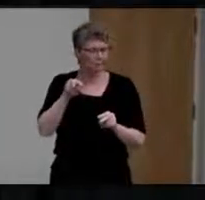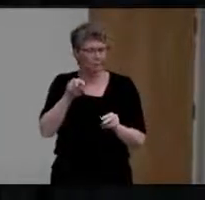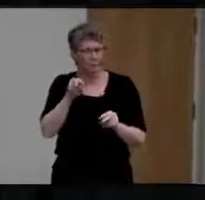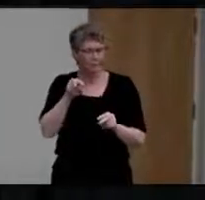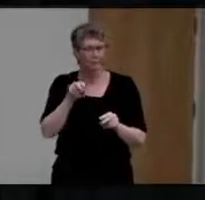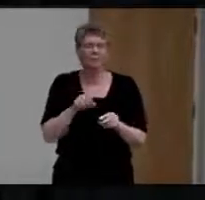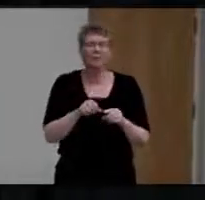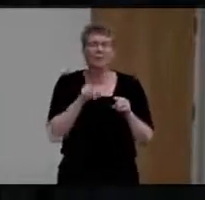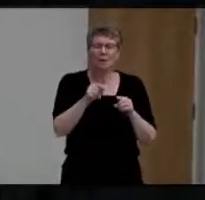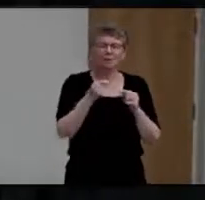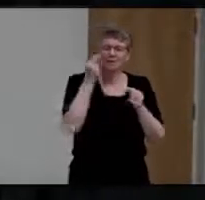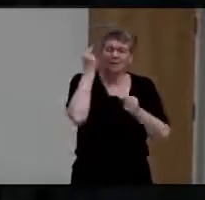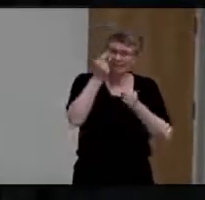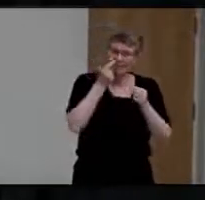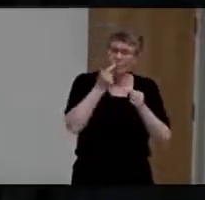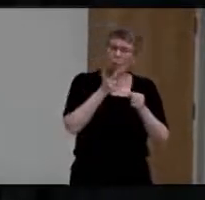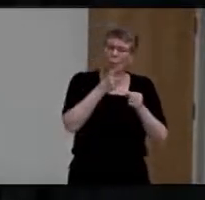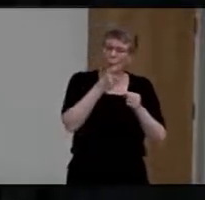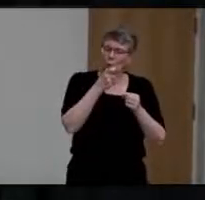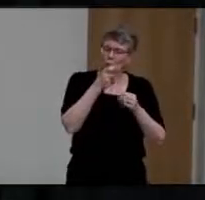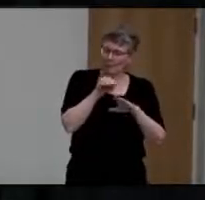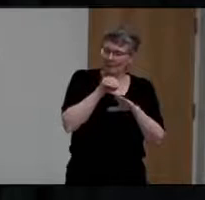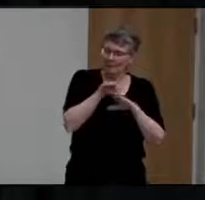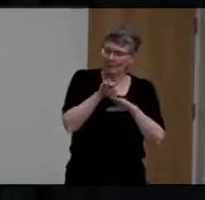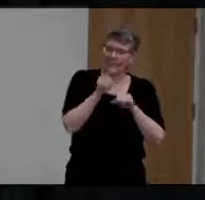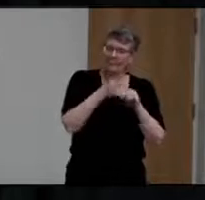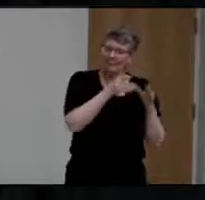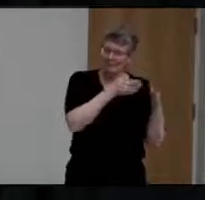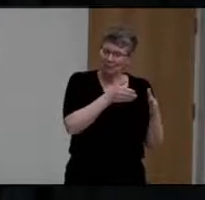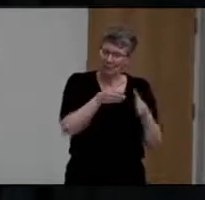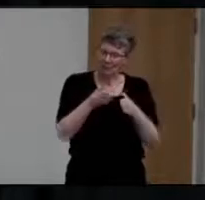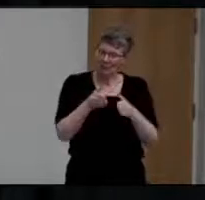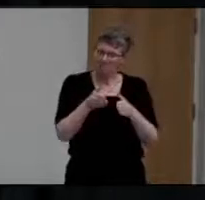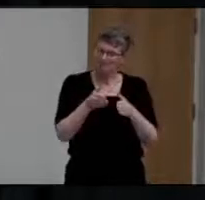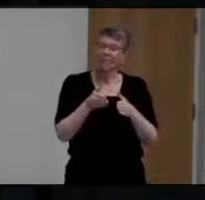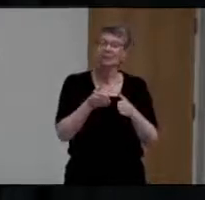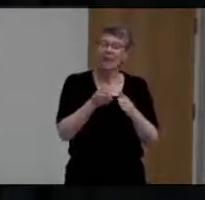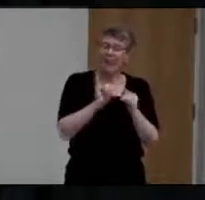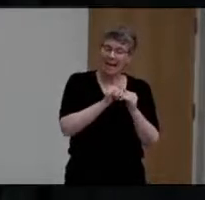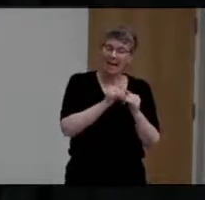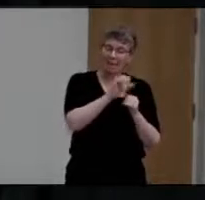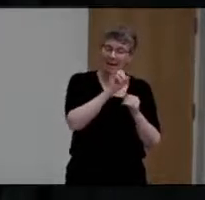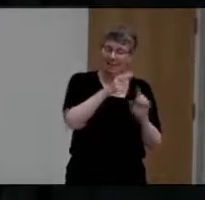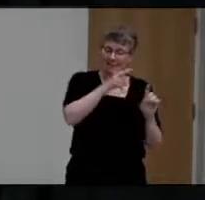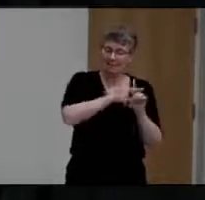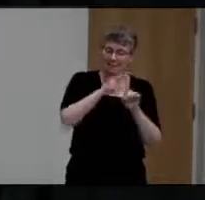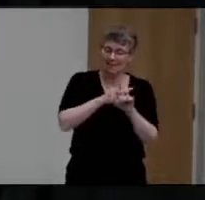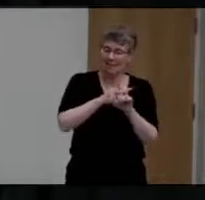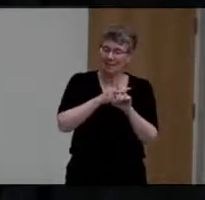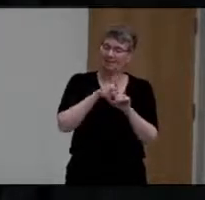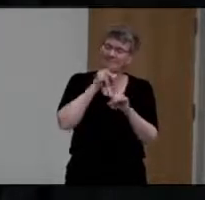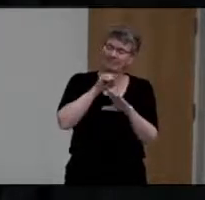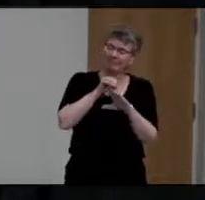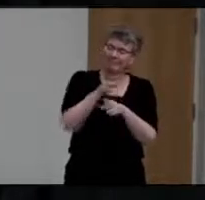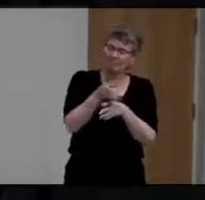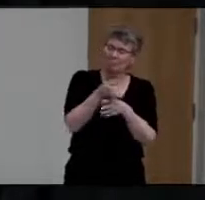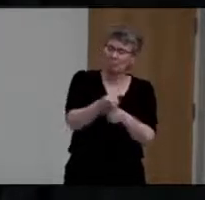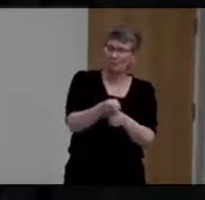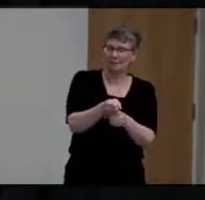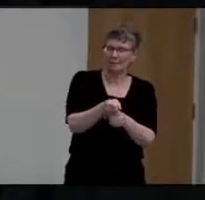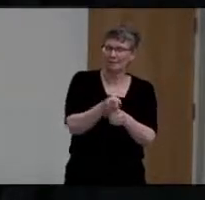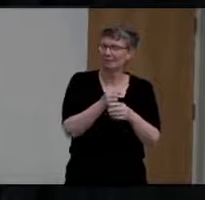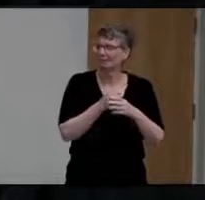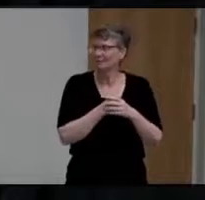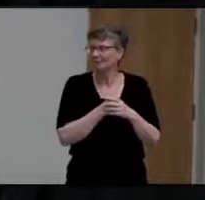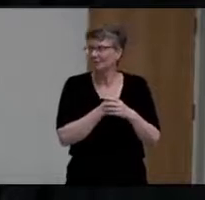ways and then how that impacts trust in general systems, right? So it's really easy to come up with scary scenarios when you're